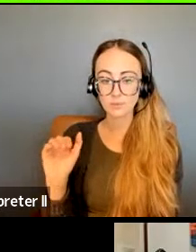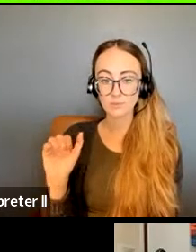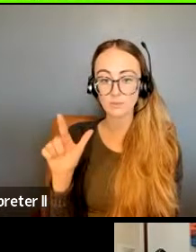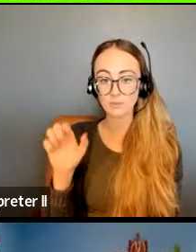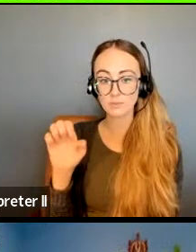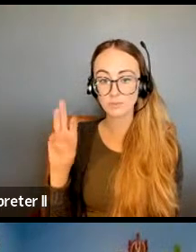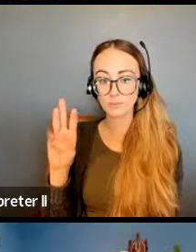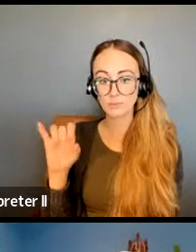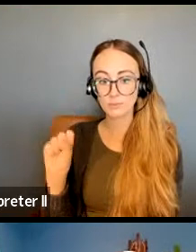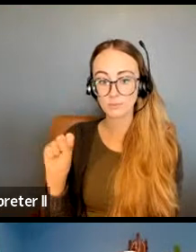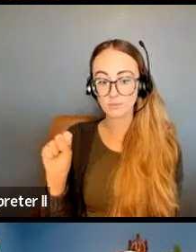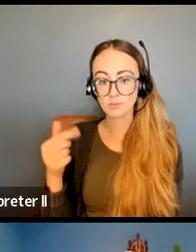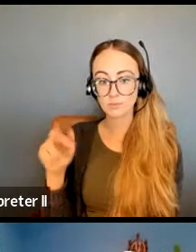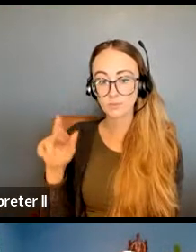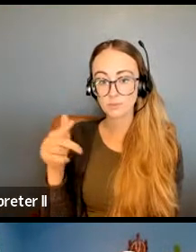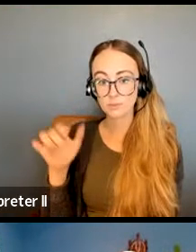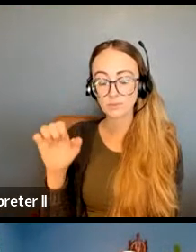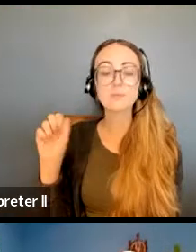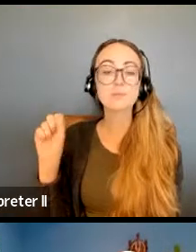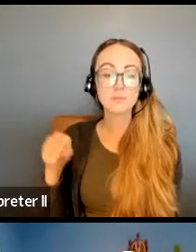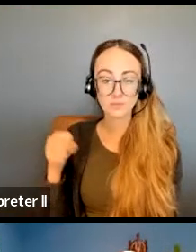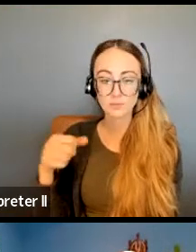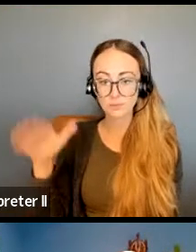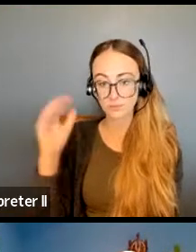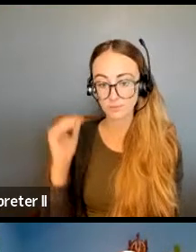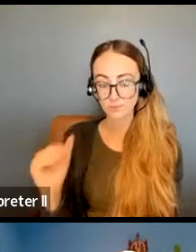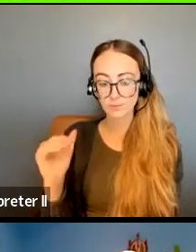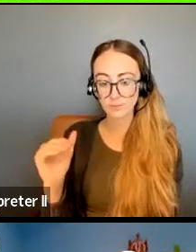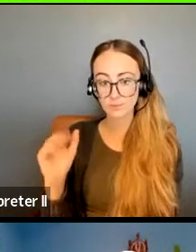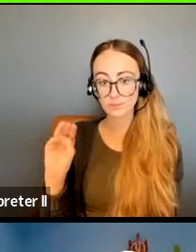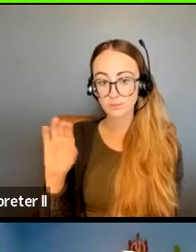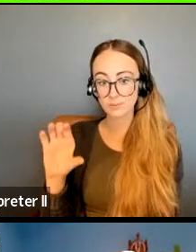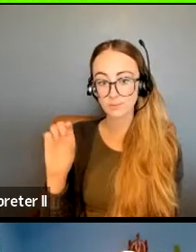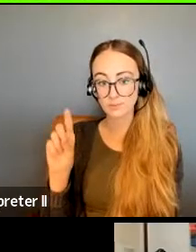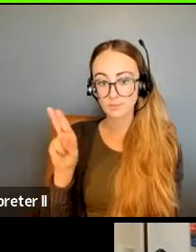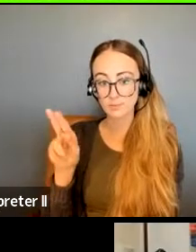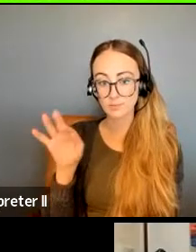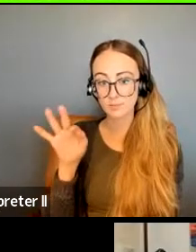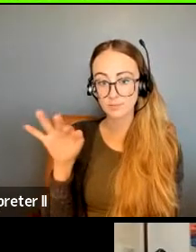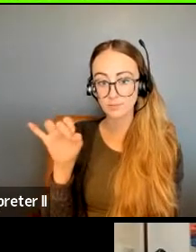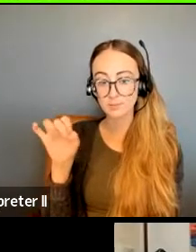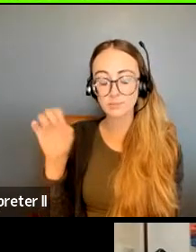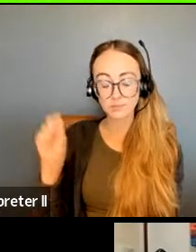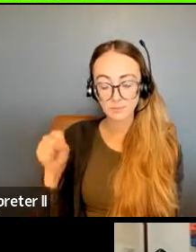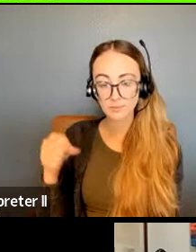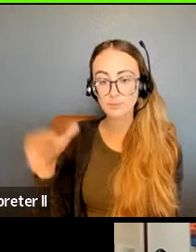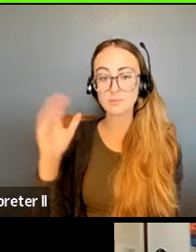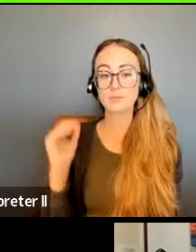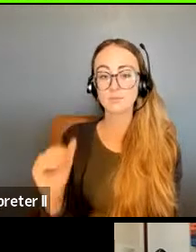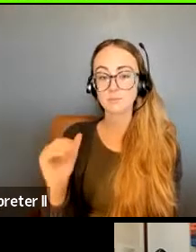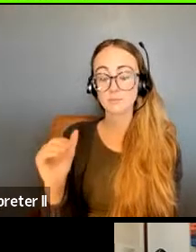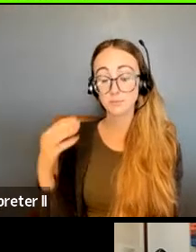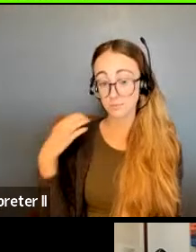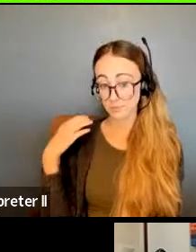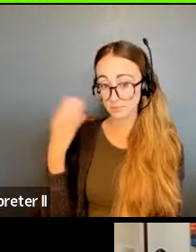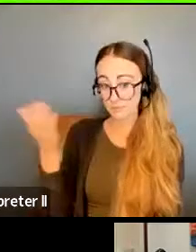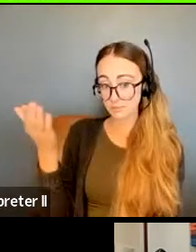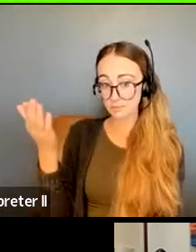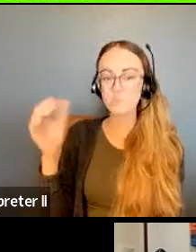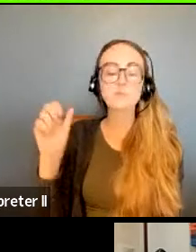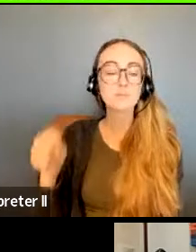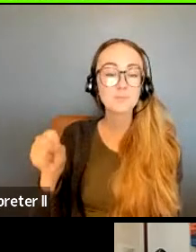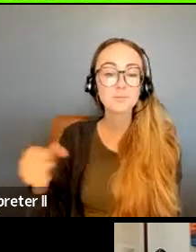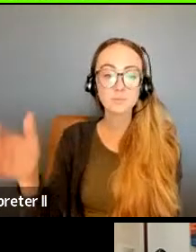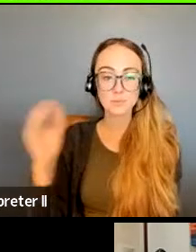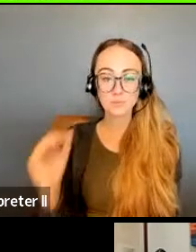George. Yes. Councilmember Lewis George votes yes. Councilmember McDuffie. Yes. Councilmember McDuffie votes yes. Chairman Mendelson. Yes.